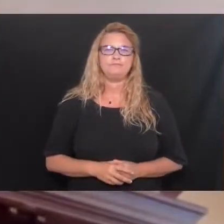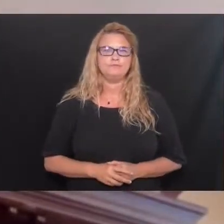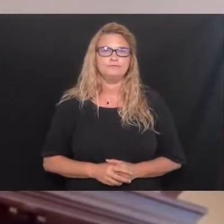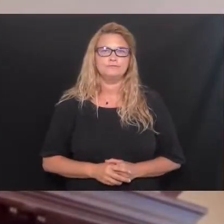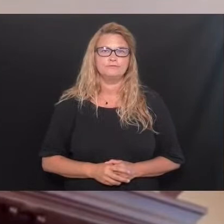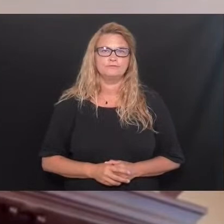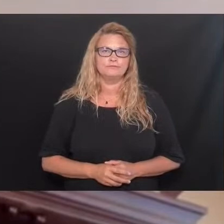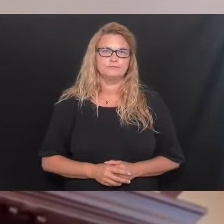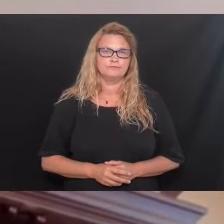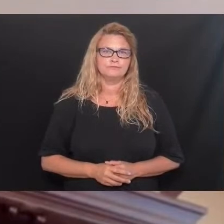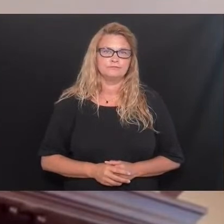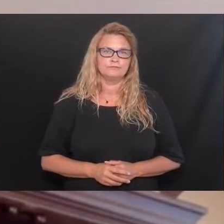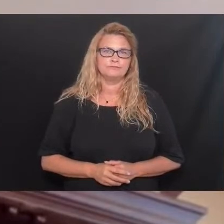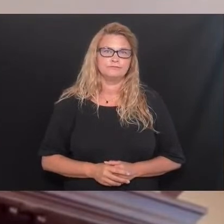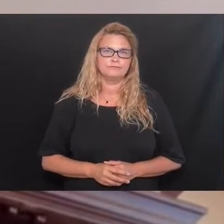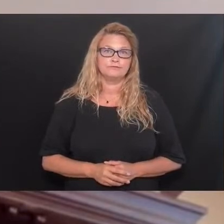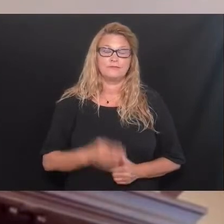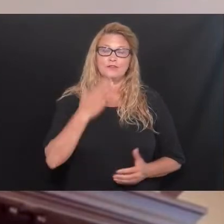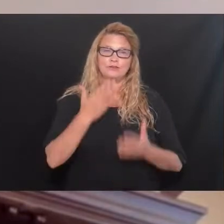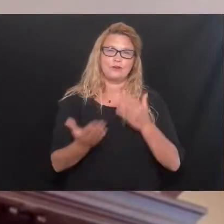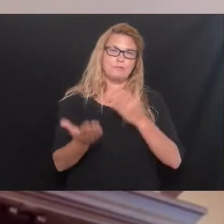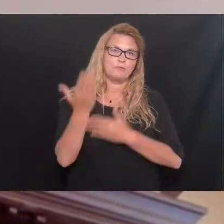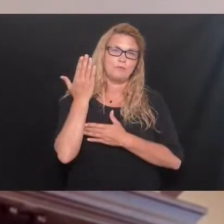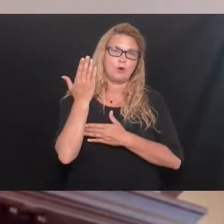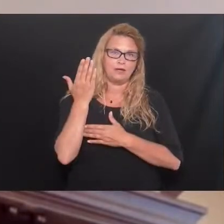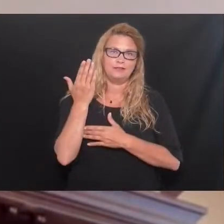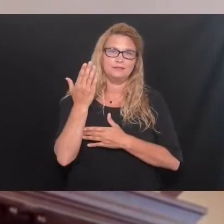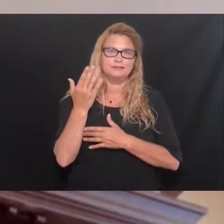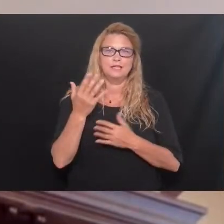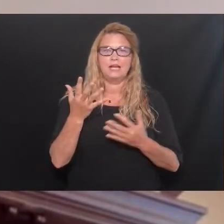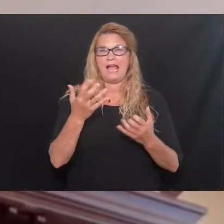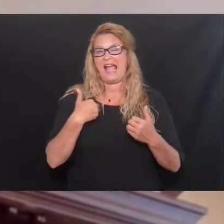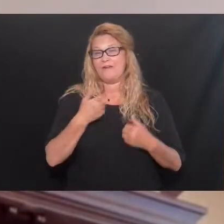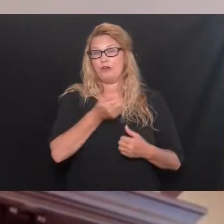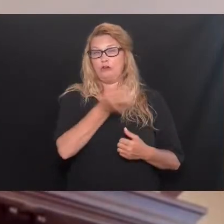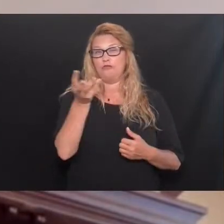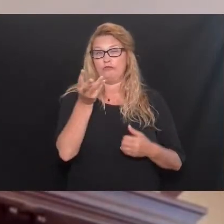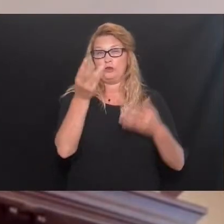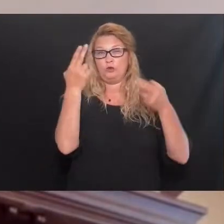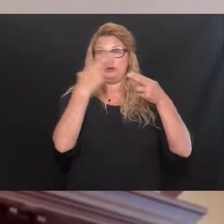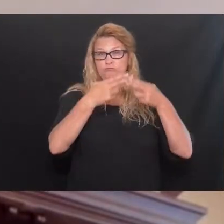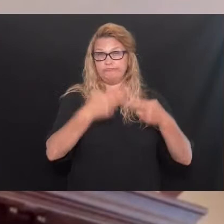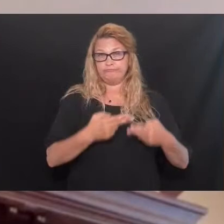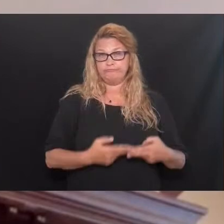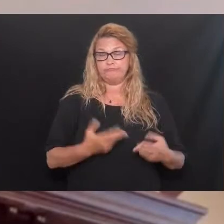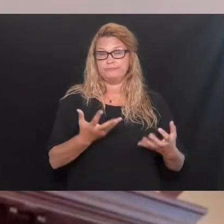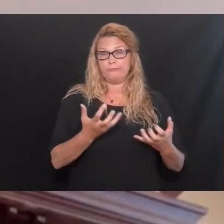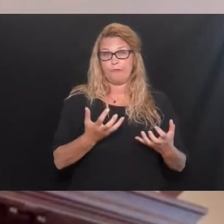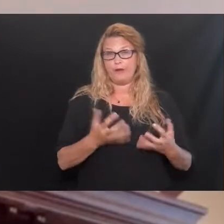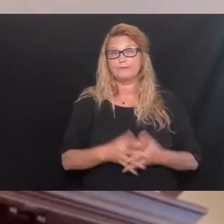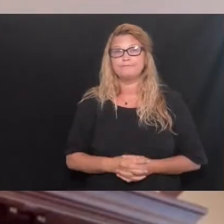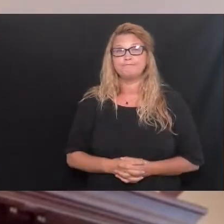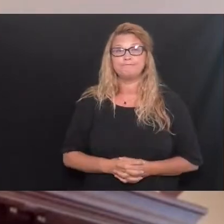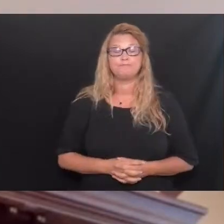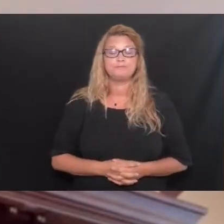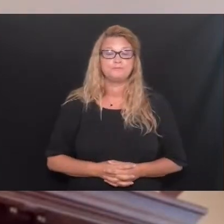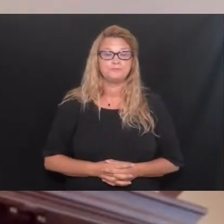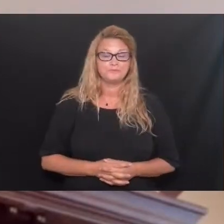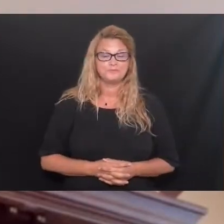Force. Good morning. I'd like to just highlight a couple items that Governor Justice and Dr. Marsh talked